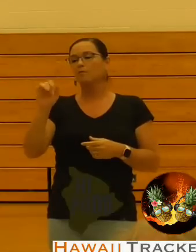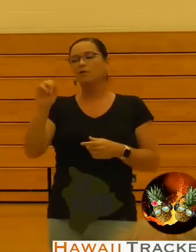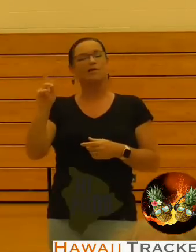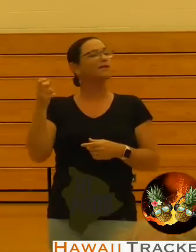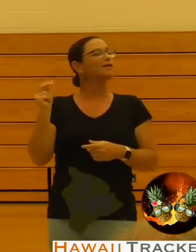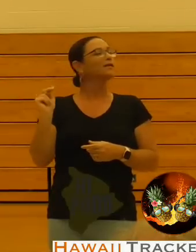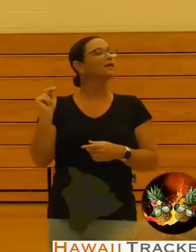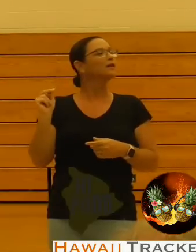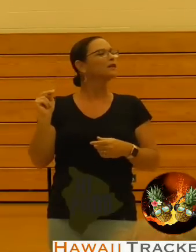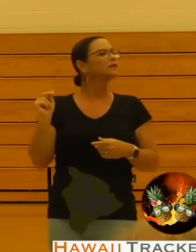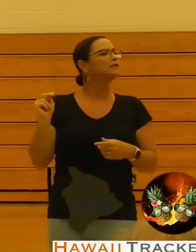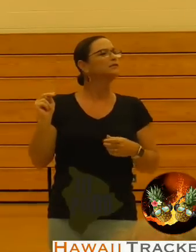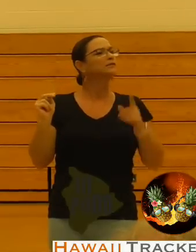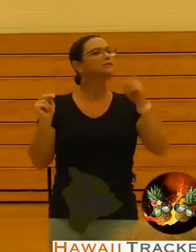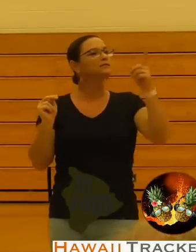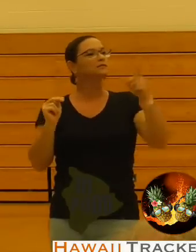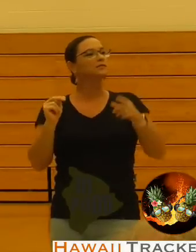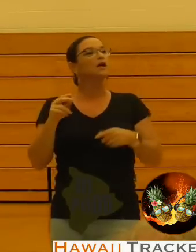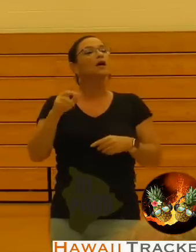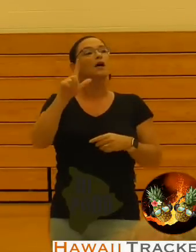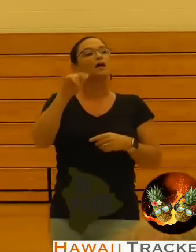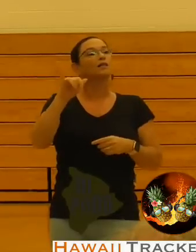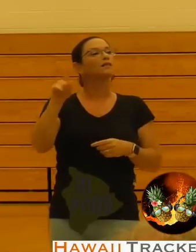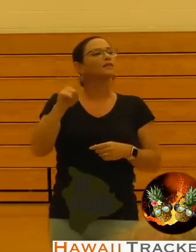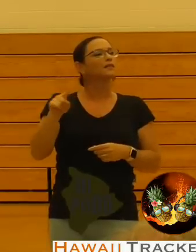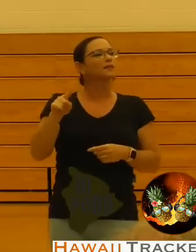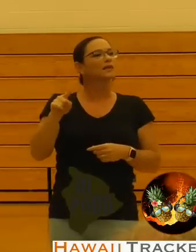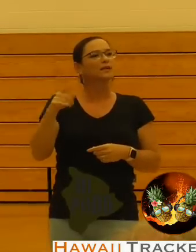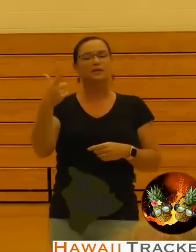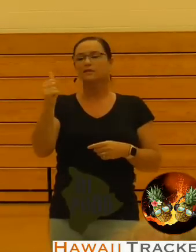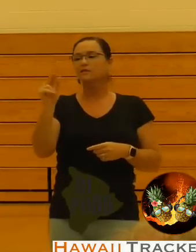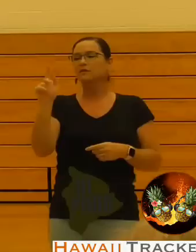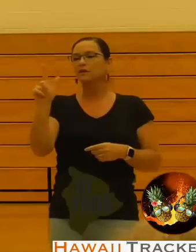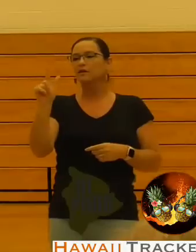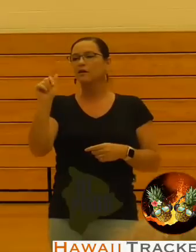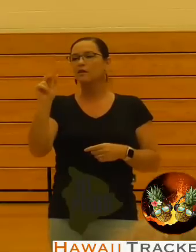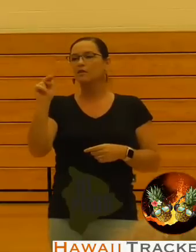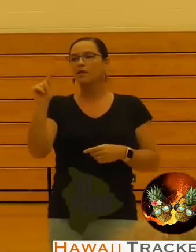somewhere, Liz Gallant. Katie's over there, Liz Gallant,